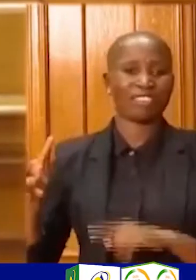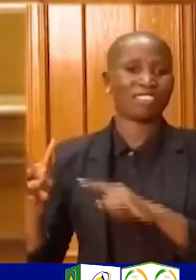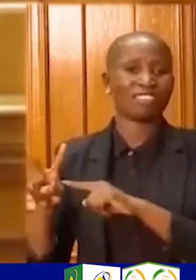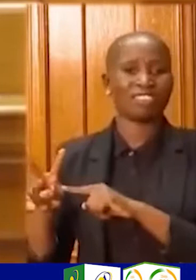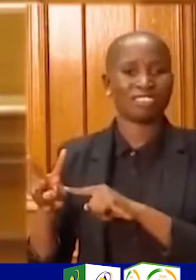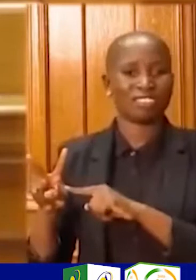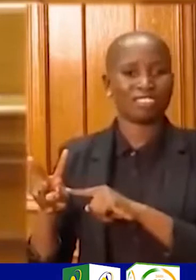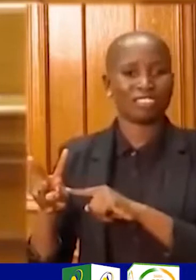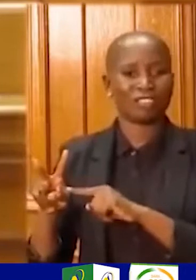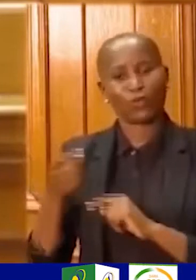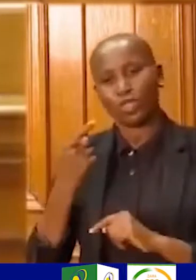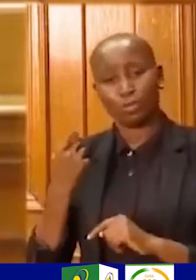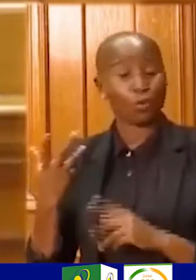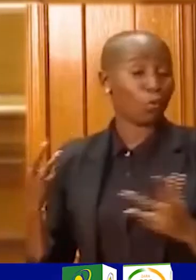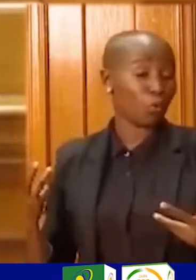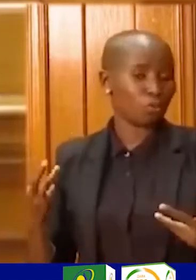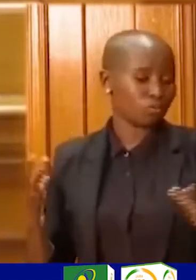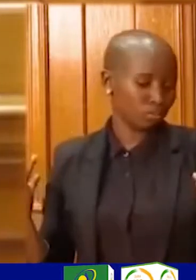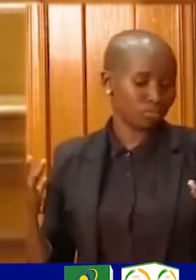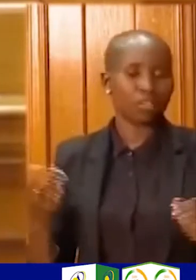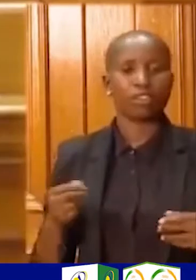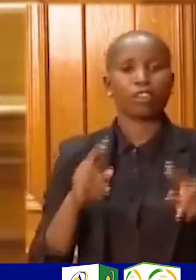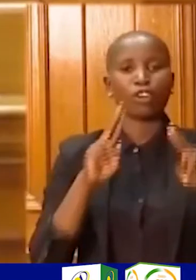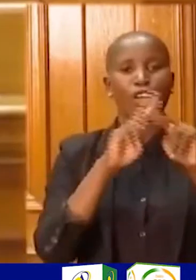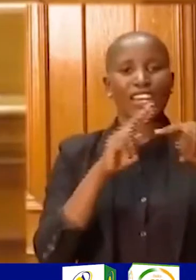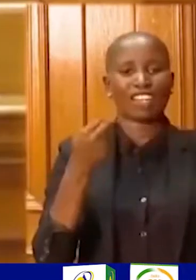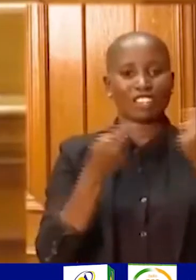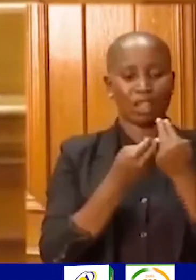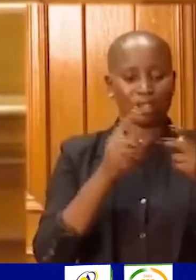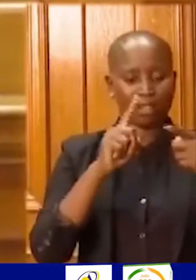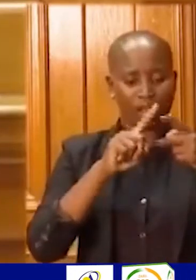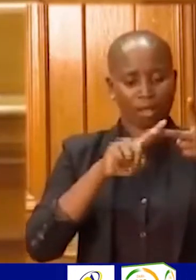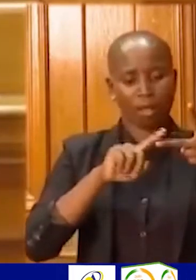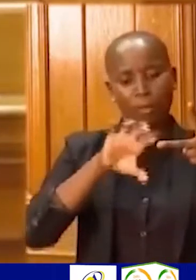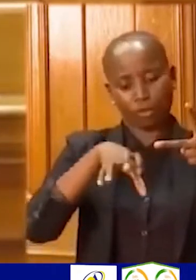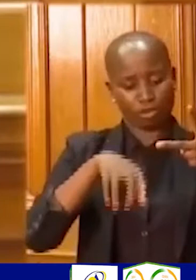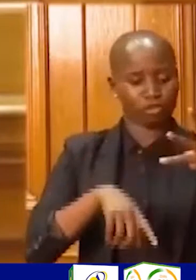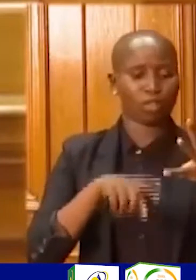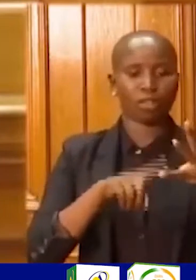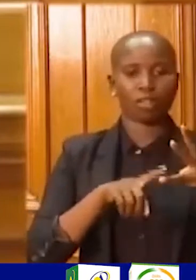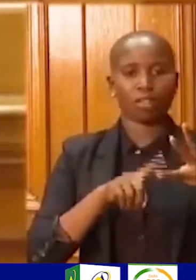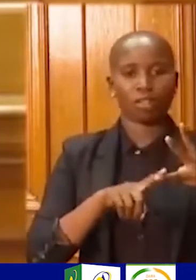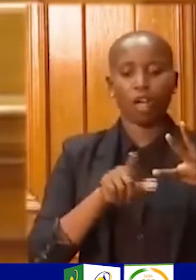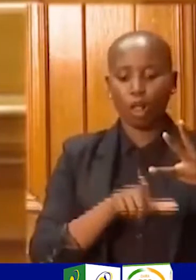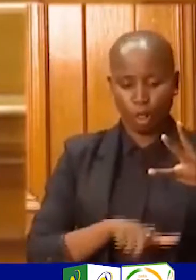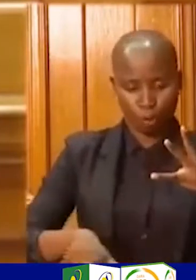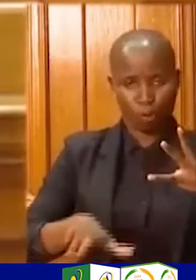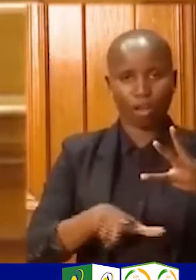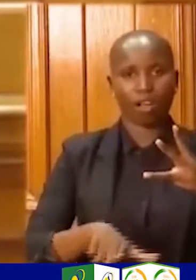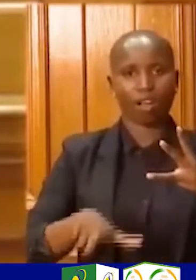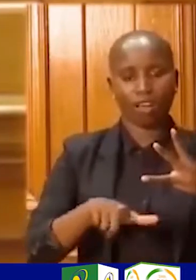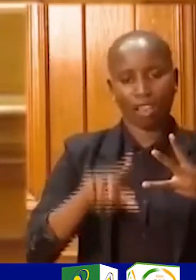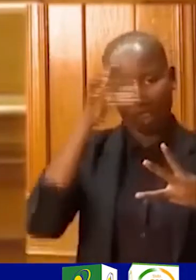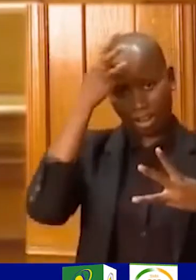or even our national, provincial, as well as local